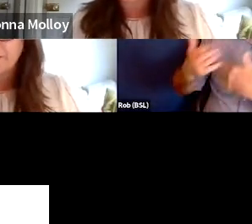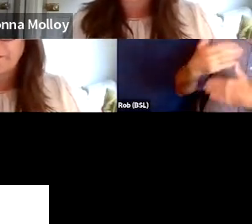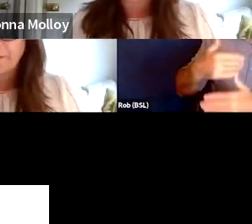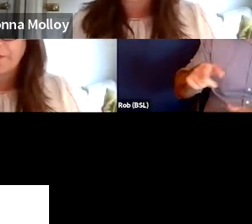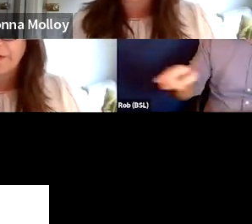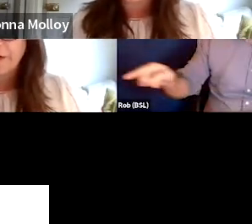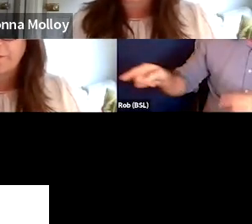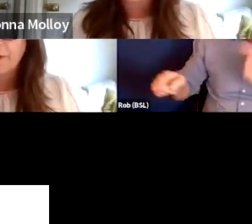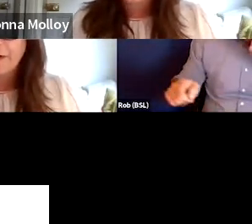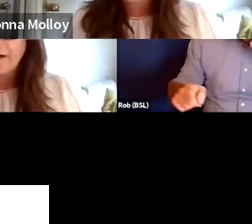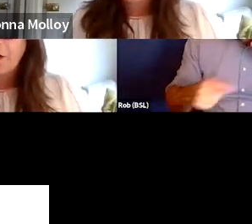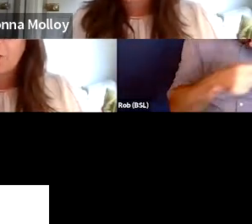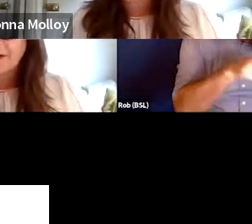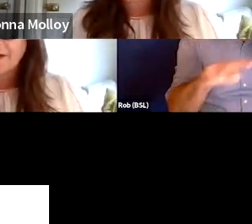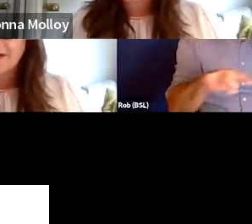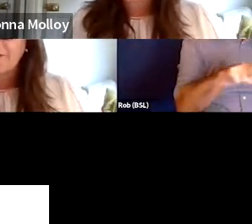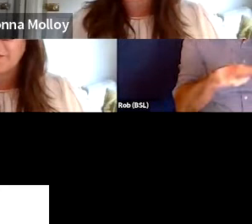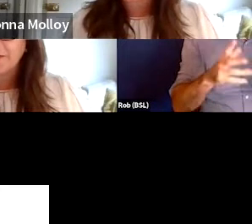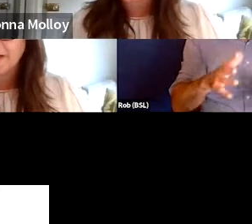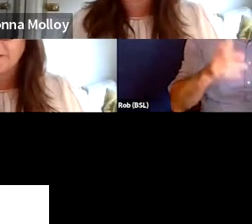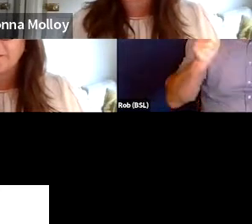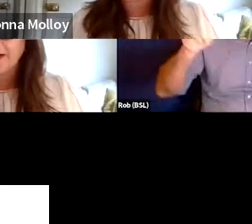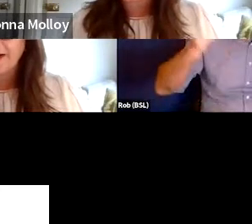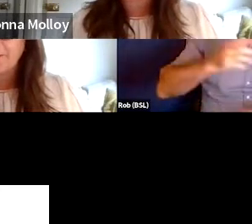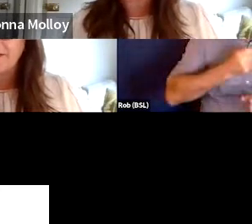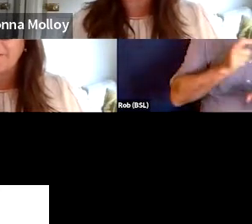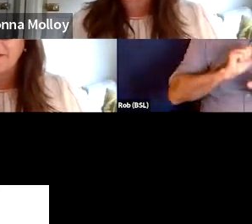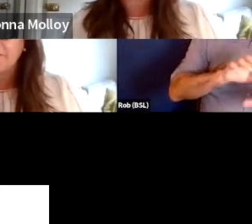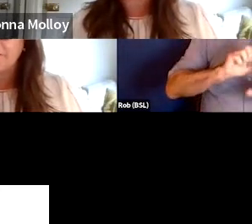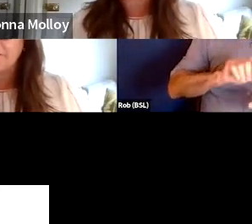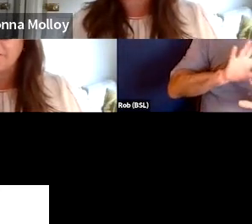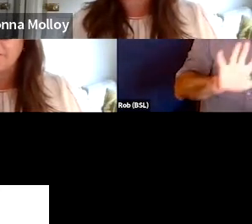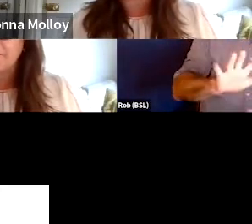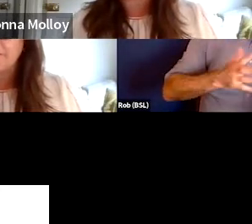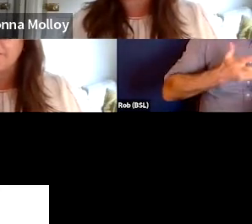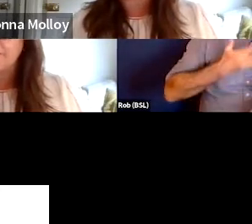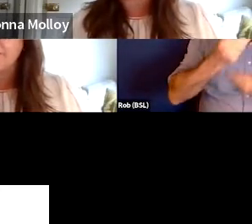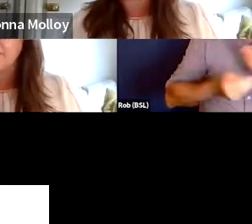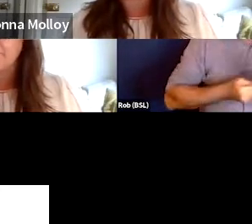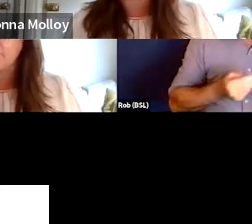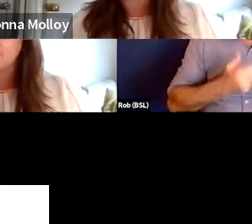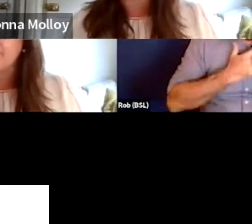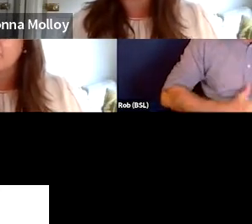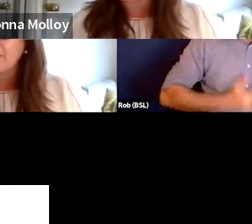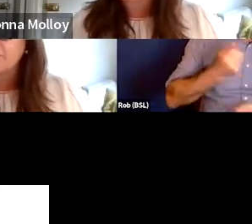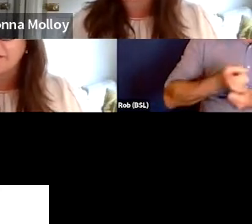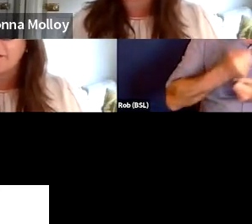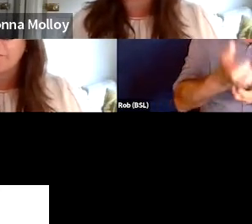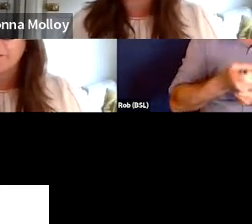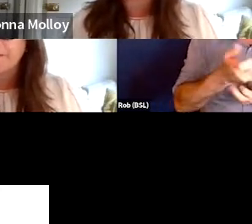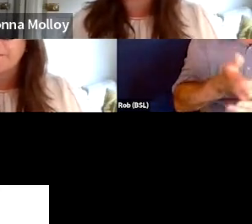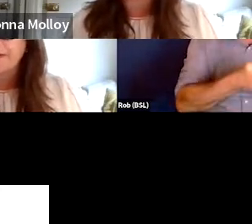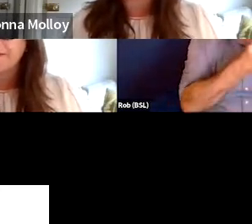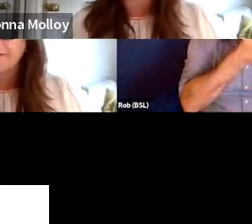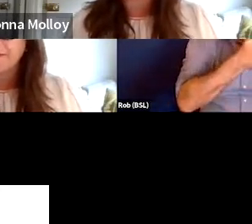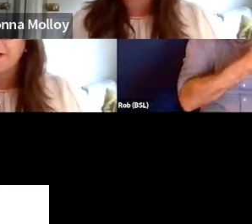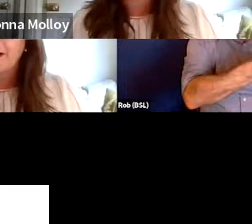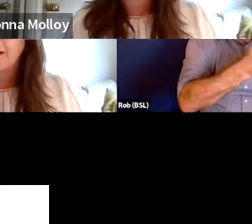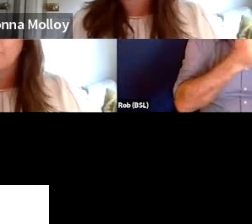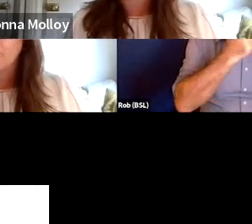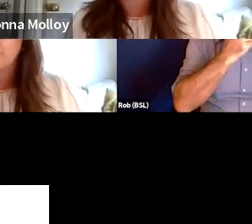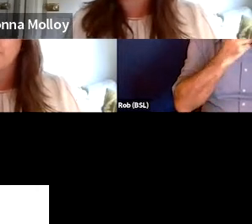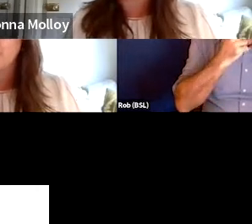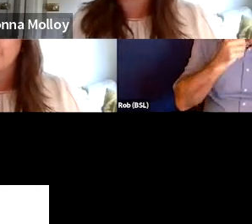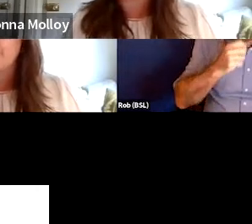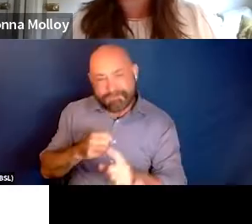powerfully just then from the video. Organisational data on how interventions and services are delivered, who they're reaching, who's been missed,